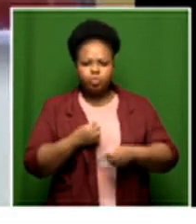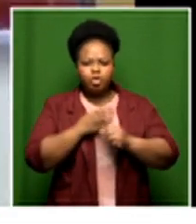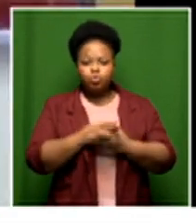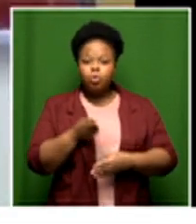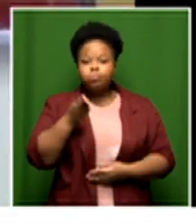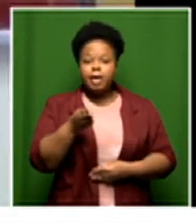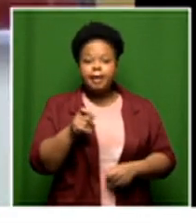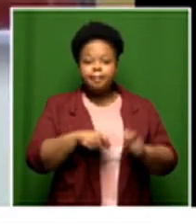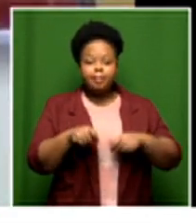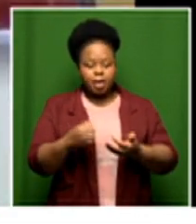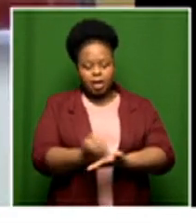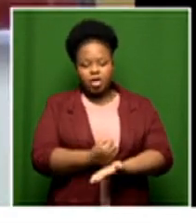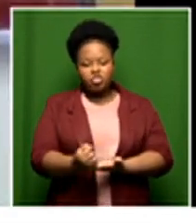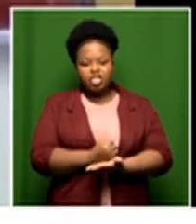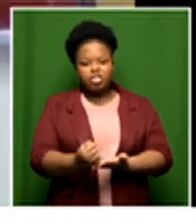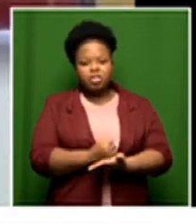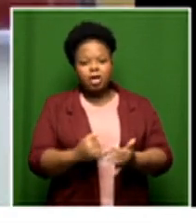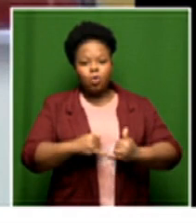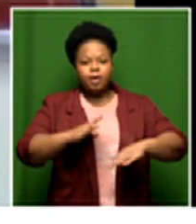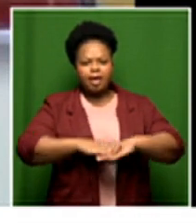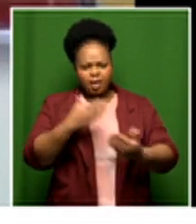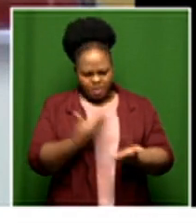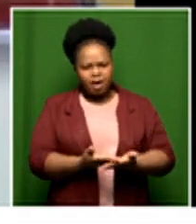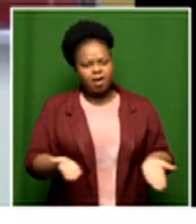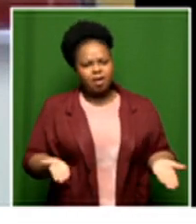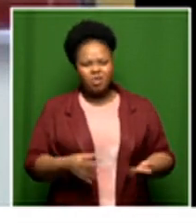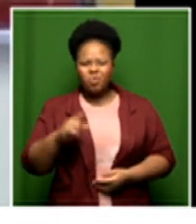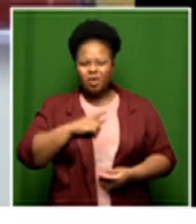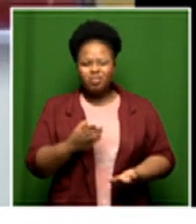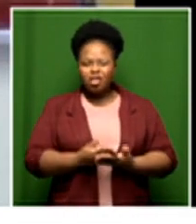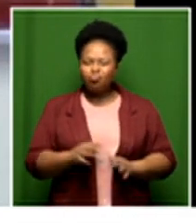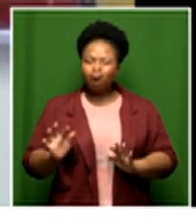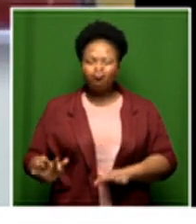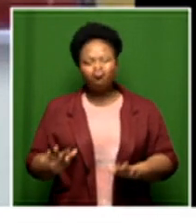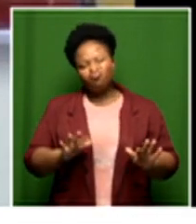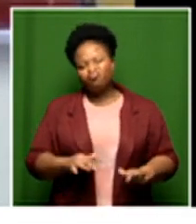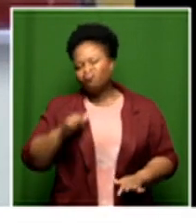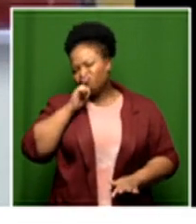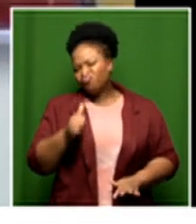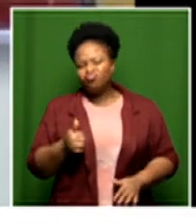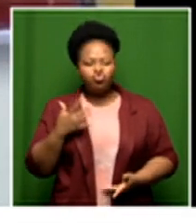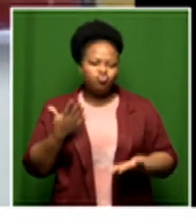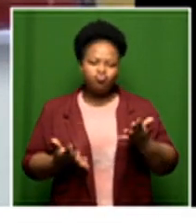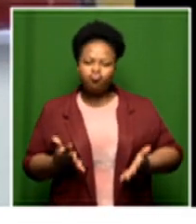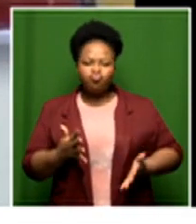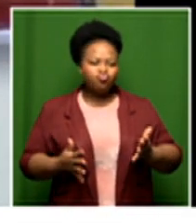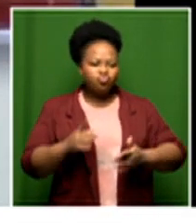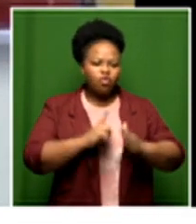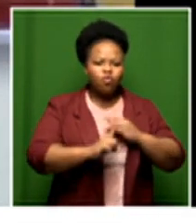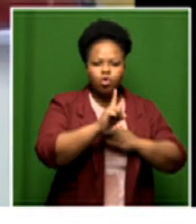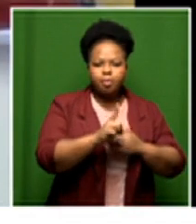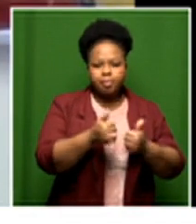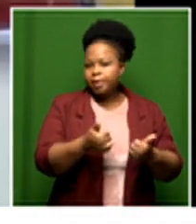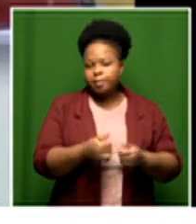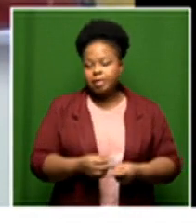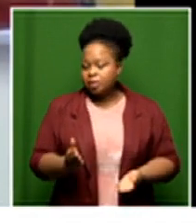registered. So they are also not, they are lenient, and they said, yes, you can have walk-ins. The problem is if you have got walk-ins, people